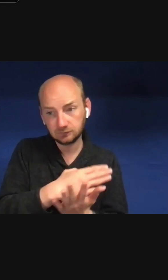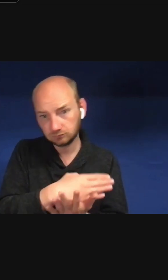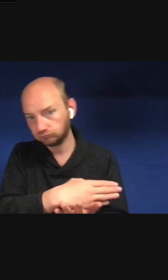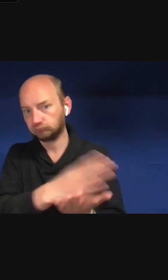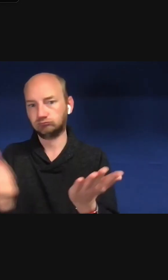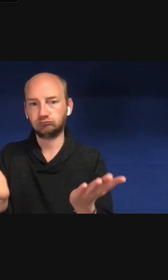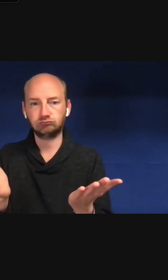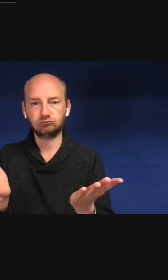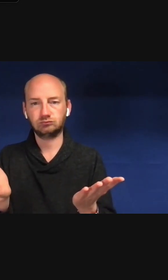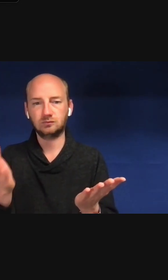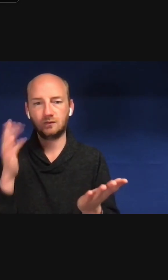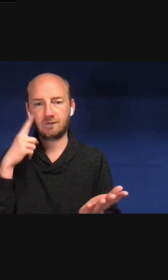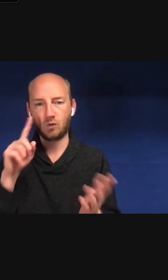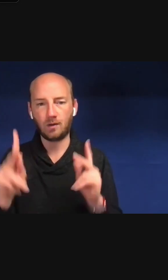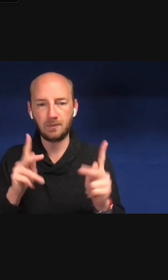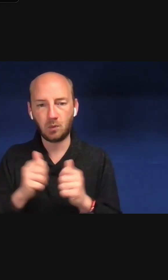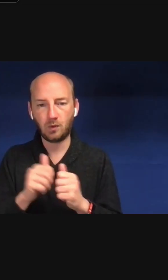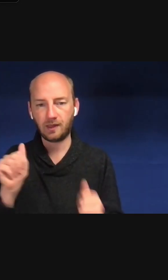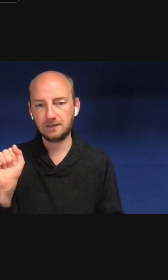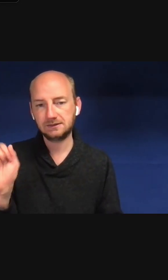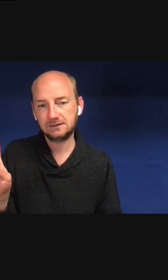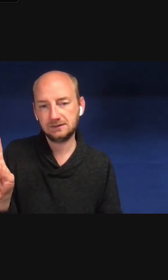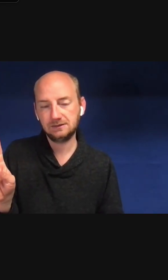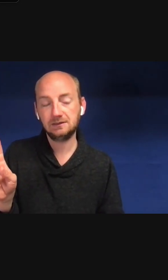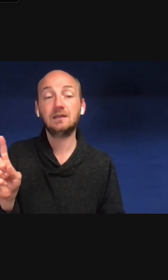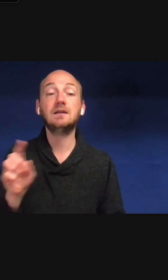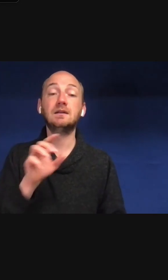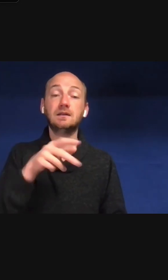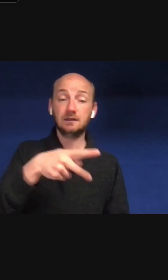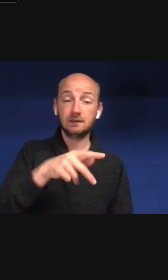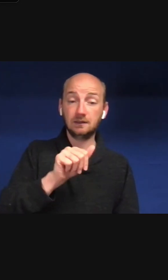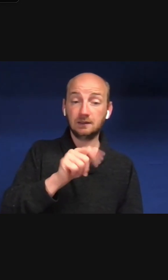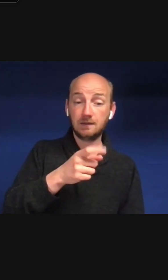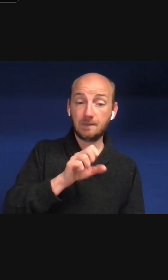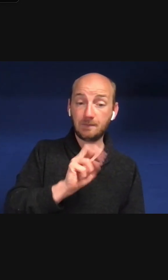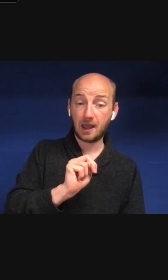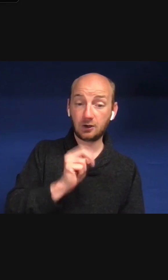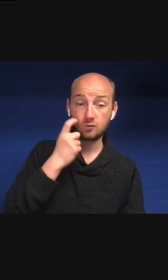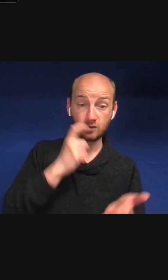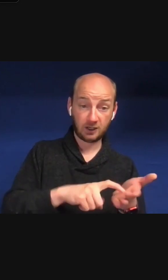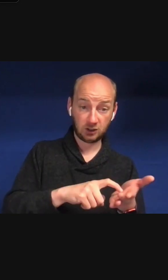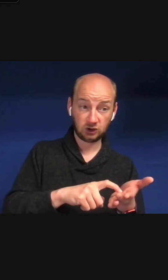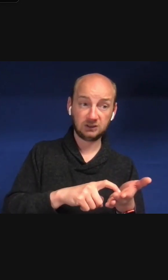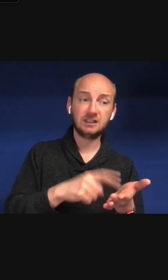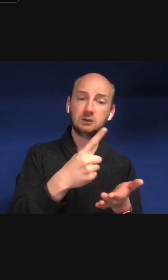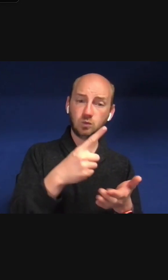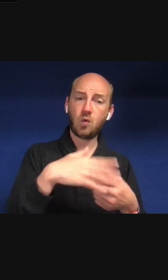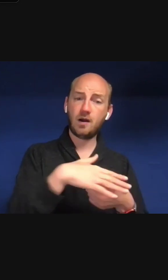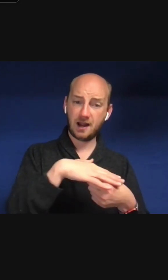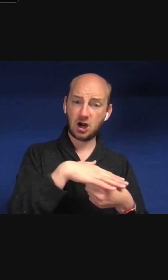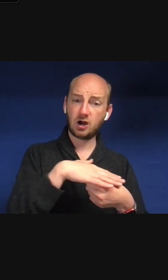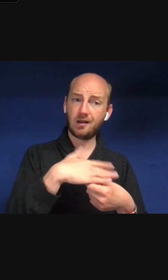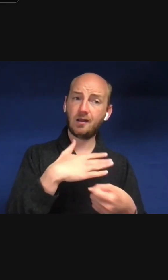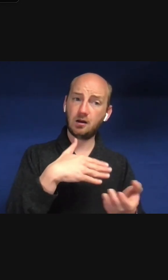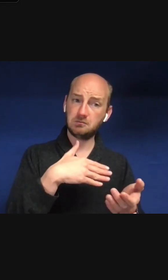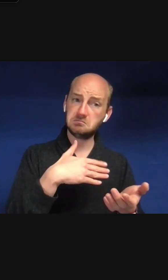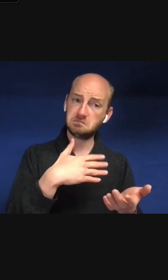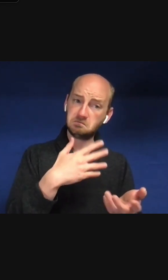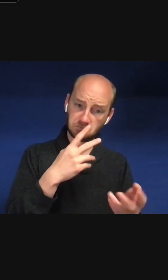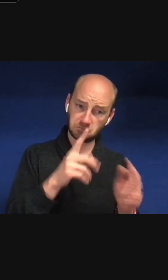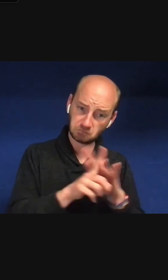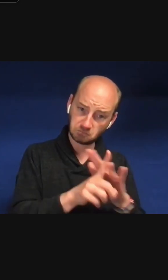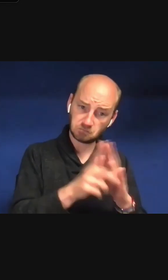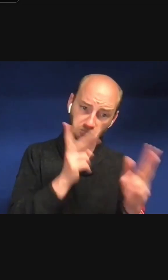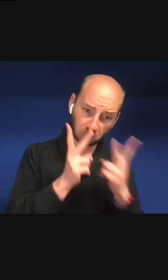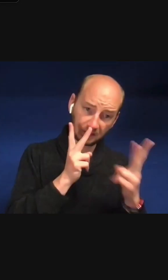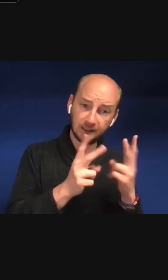the pattern recognition, for example, is one area where we might see some strengths. But the thing that I've always wanted to make sure to note